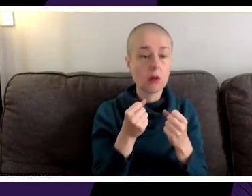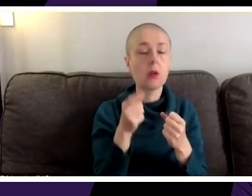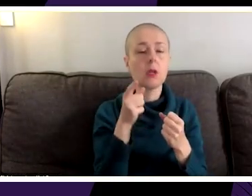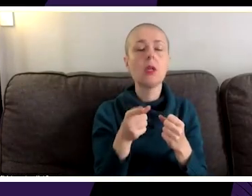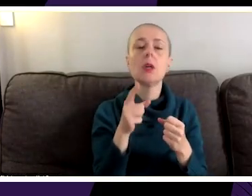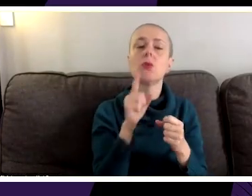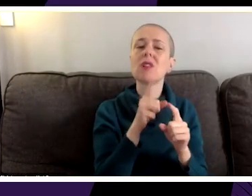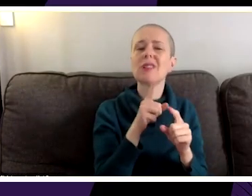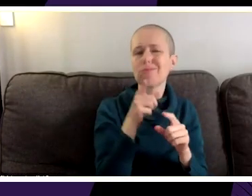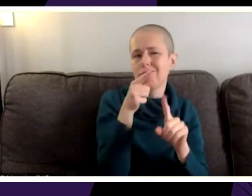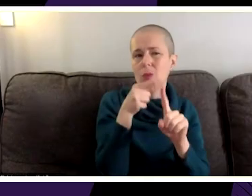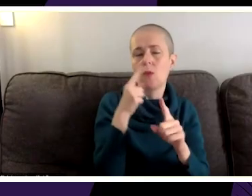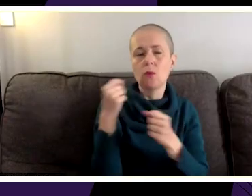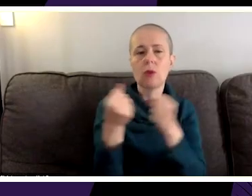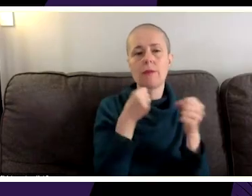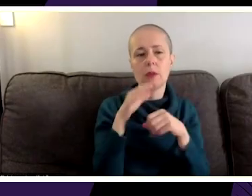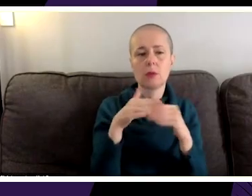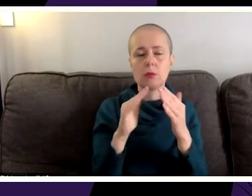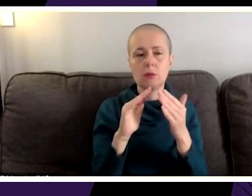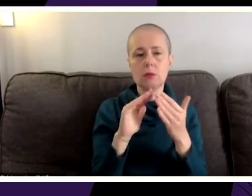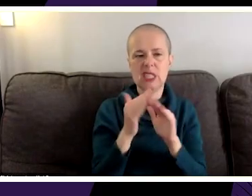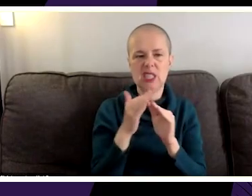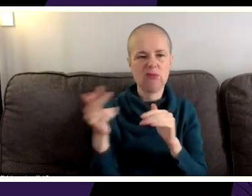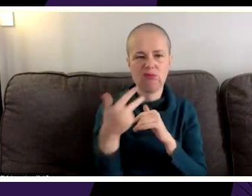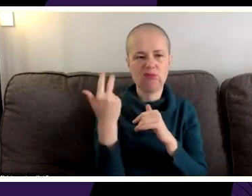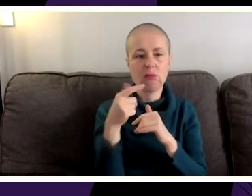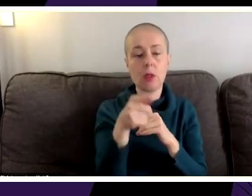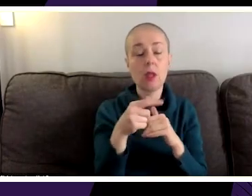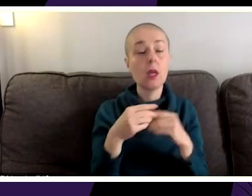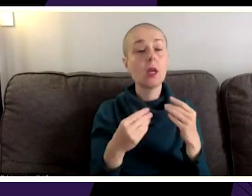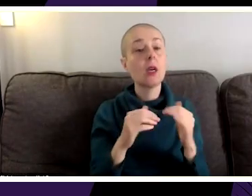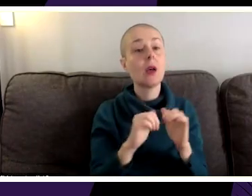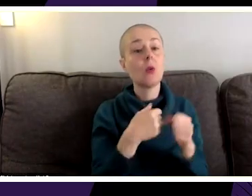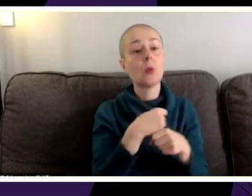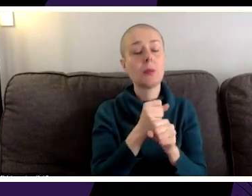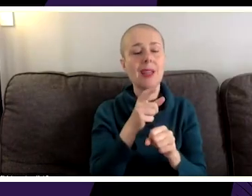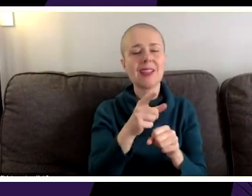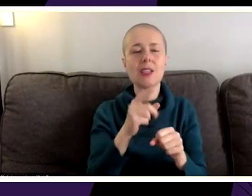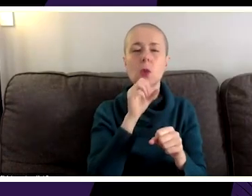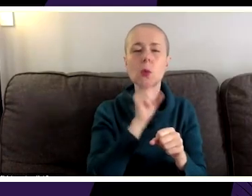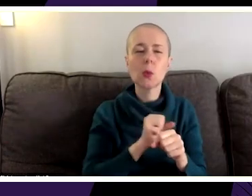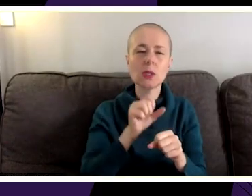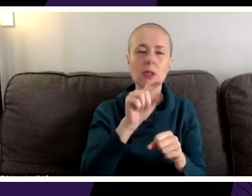City. The vehicle is inspired by the traditional tamales